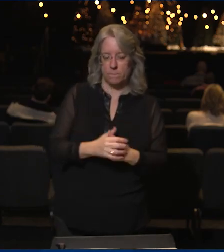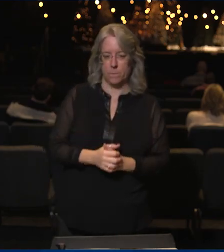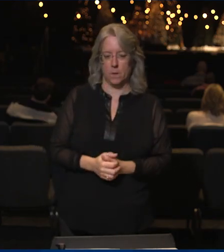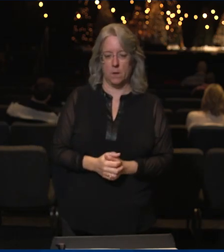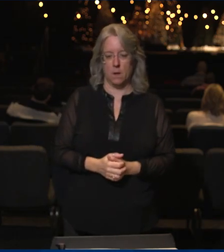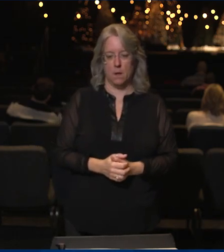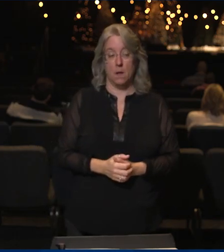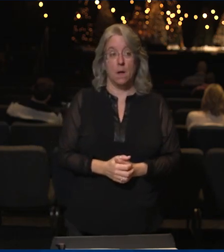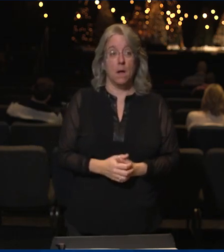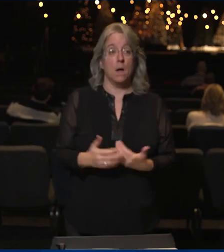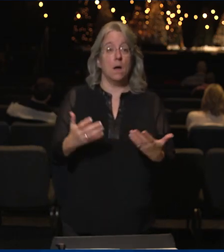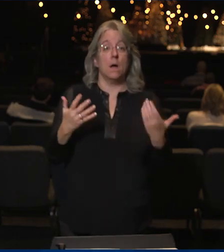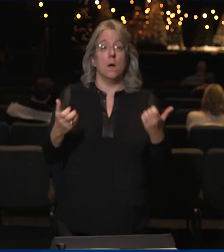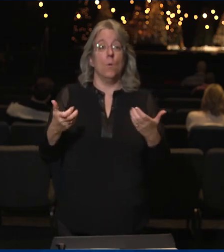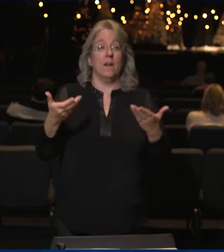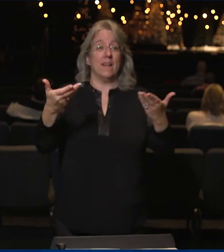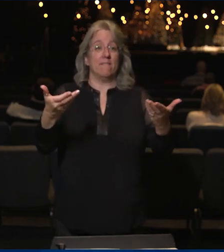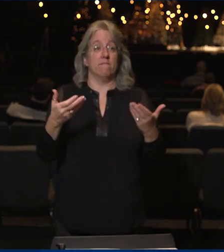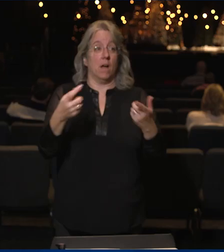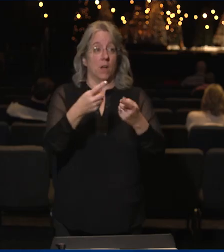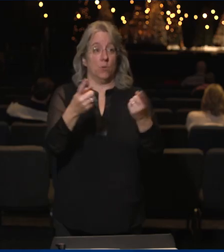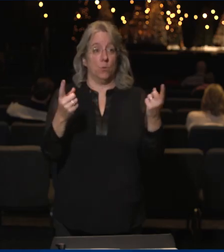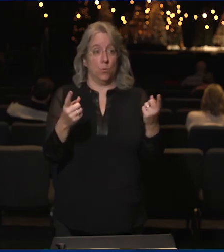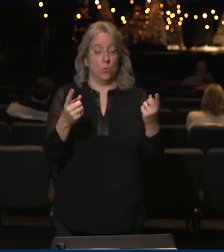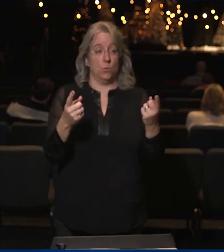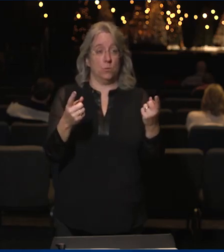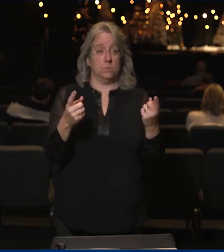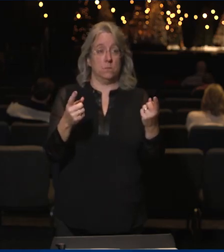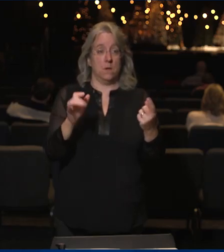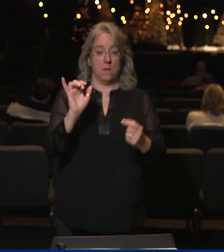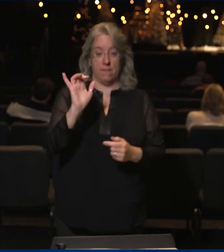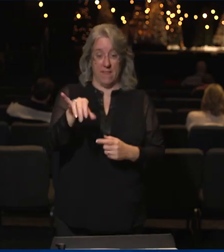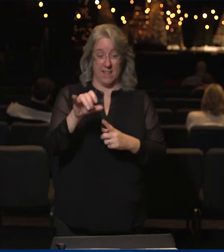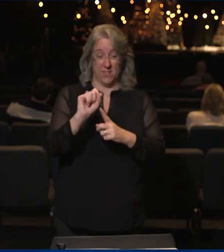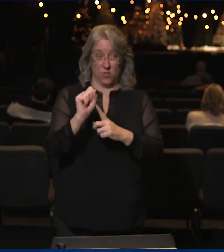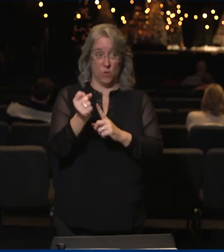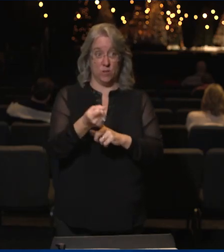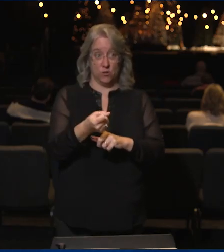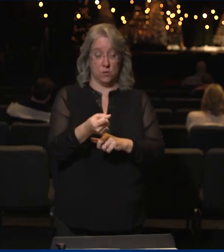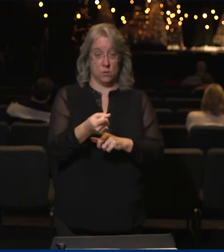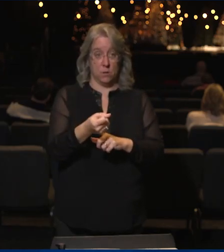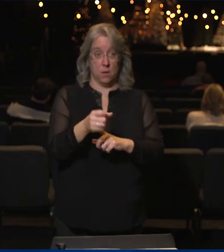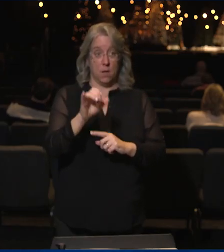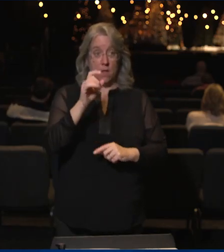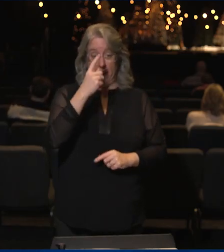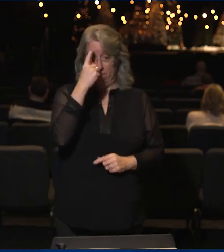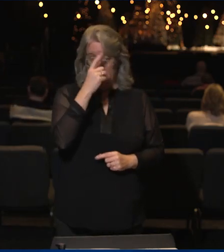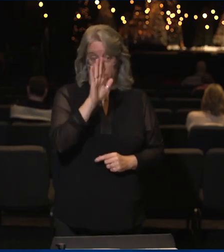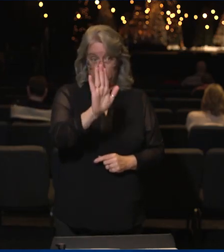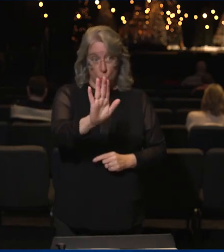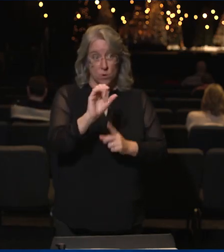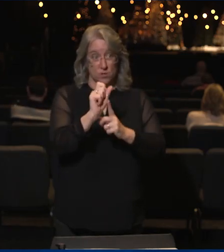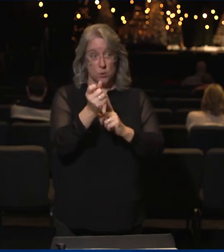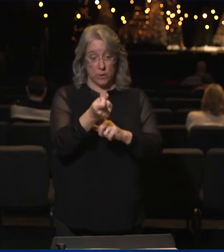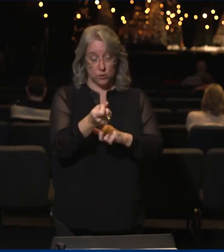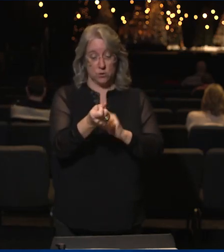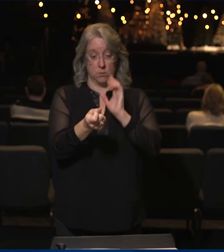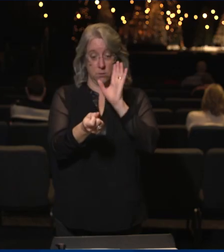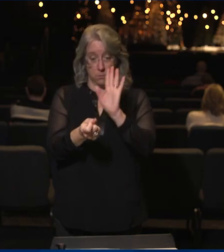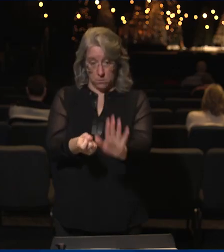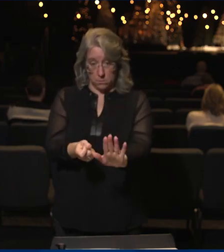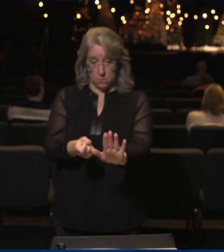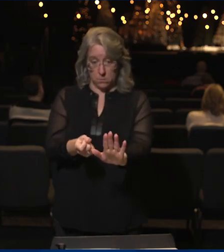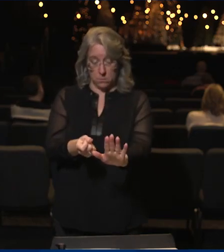Now what I'm going to invite you to is to take that situation and to consider it in light of Scripture. God has gone into